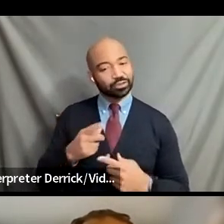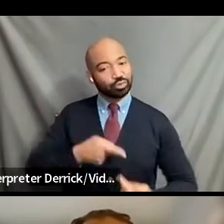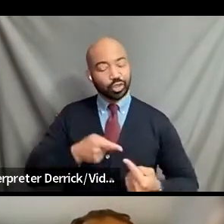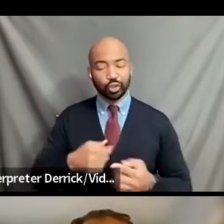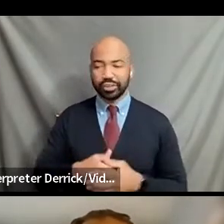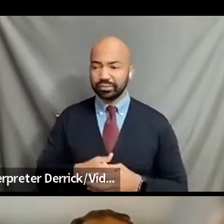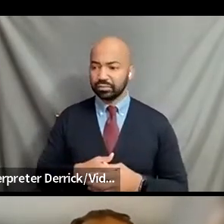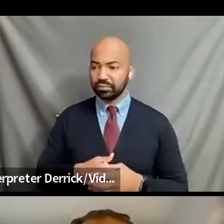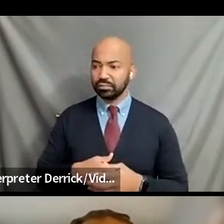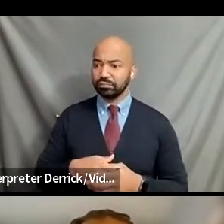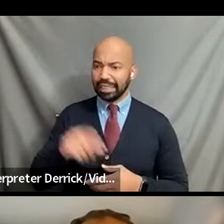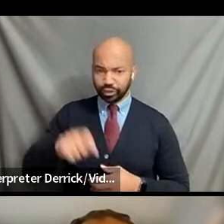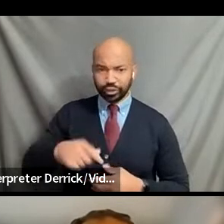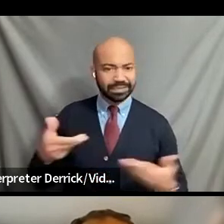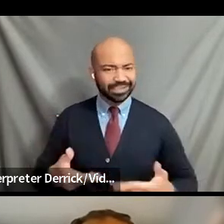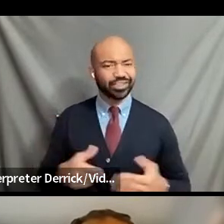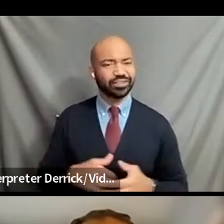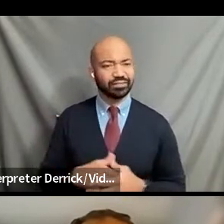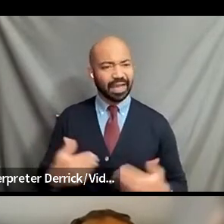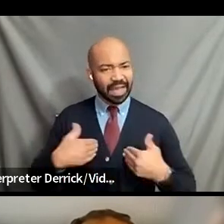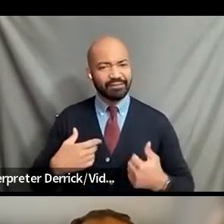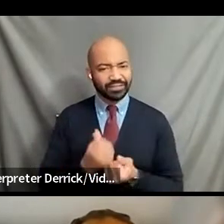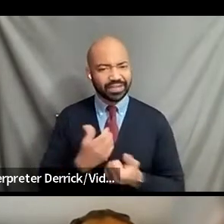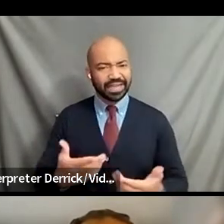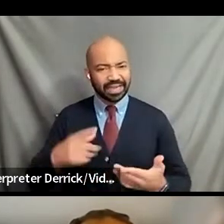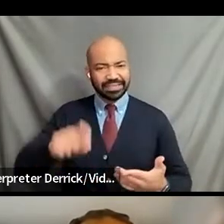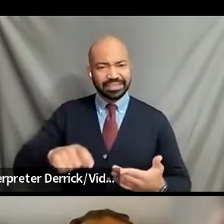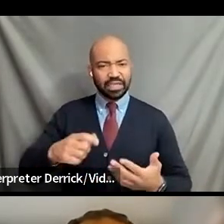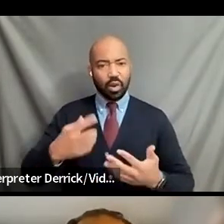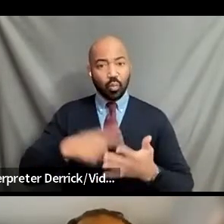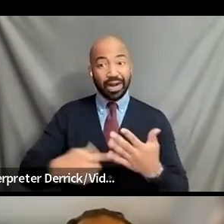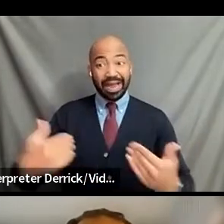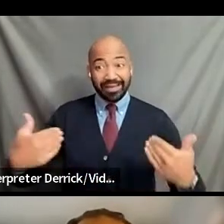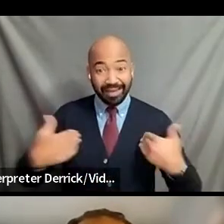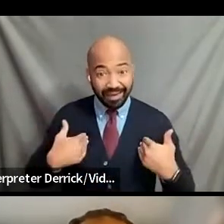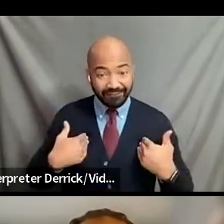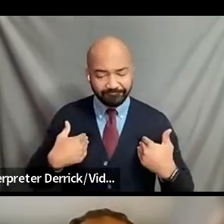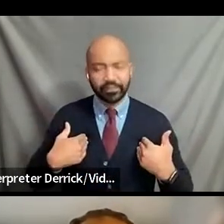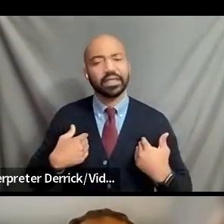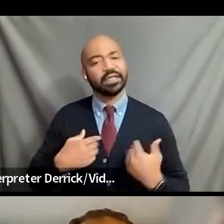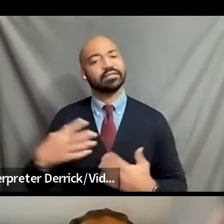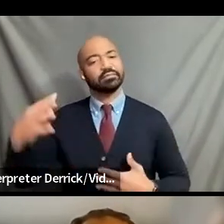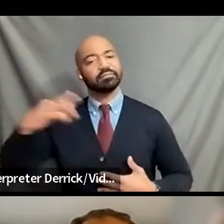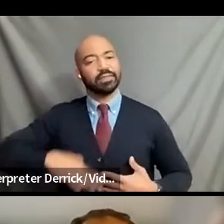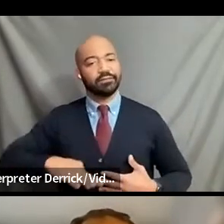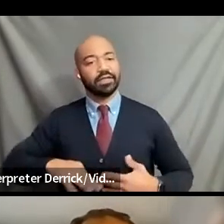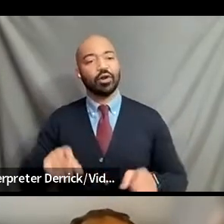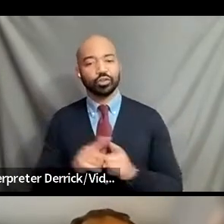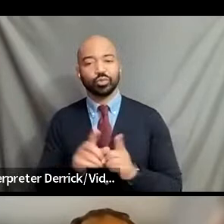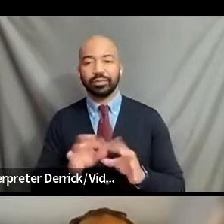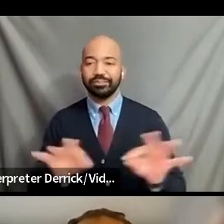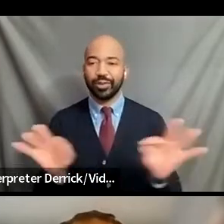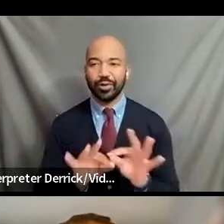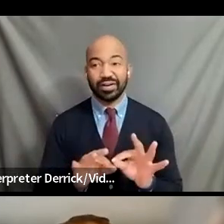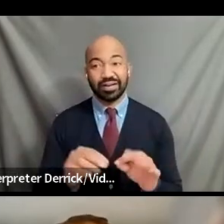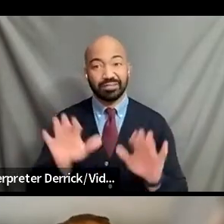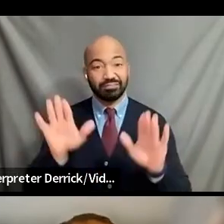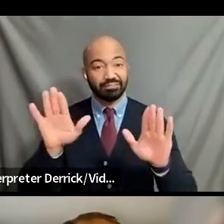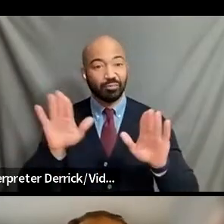ideas that I have are unique and they're useful and they're important. So I'm glad to hear you say